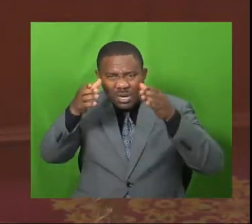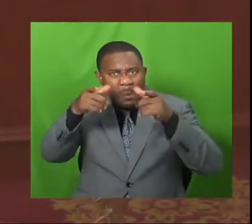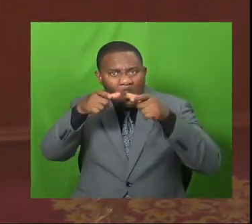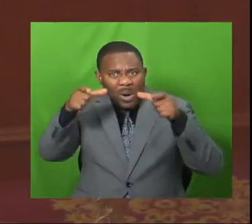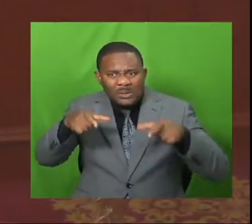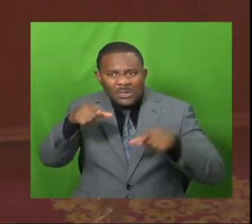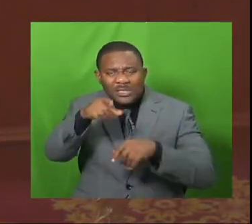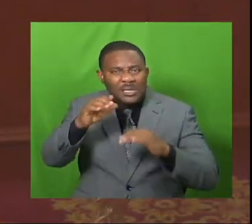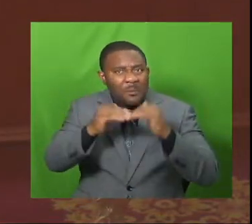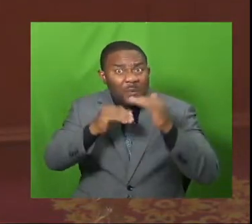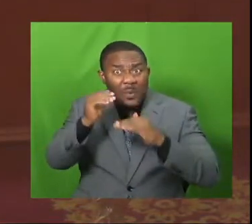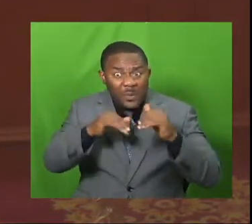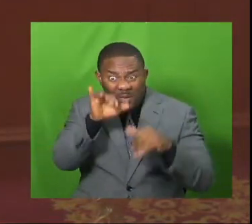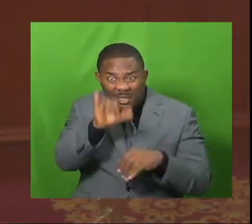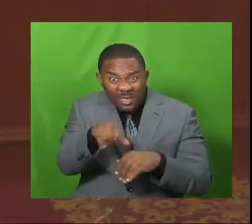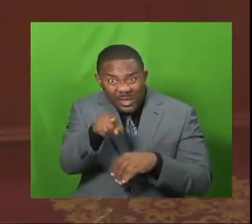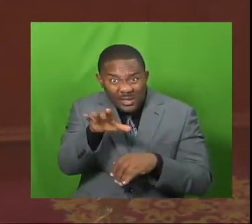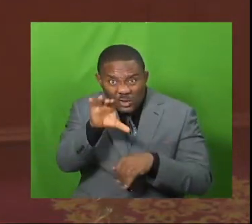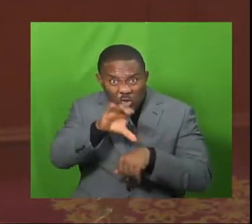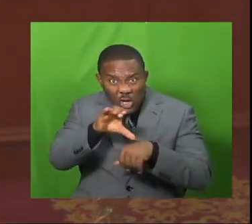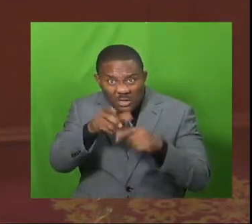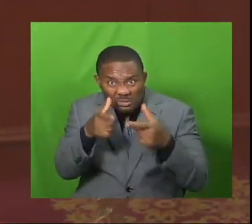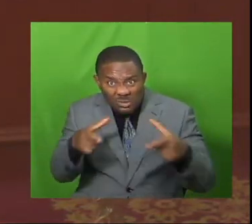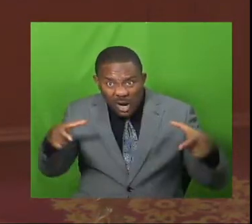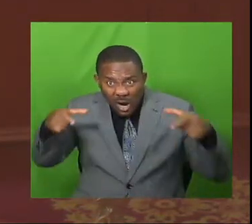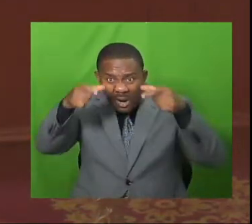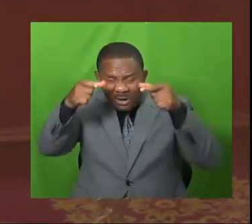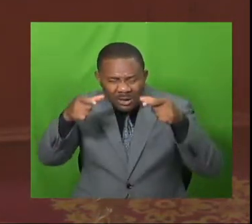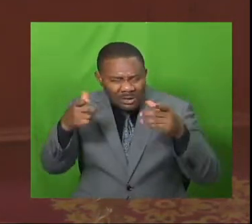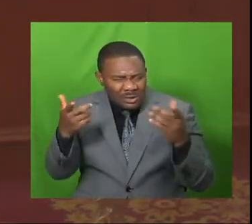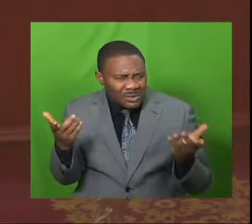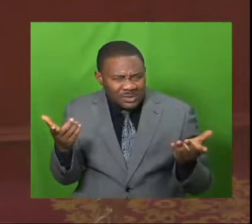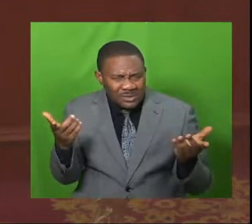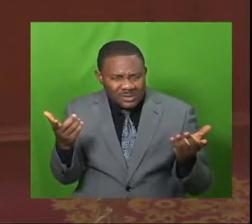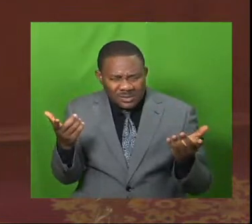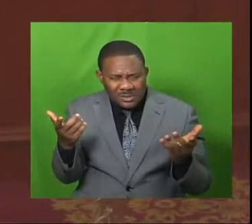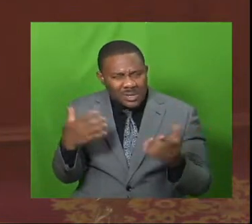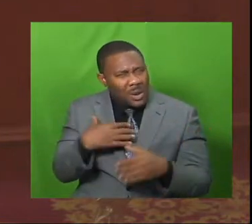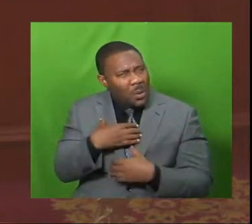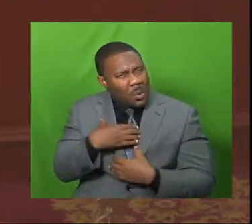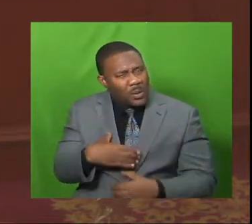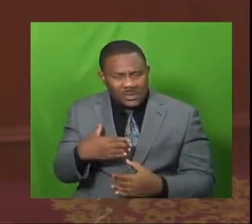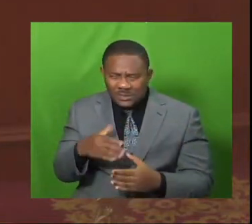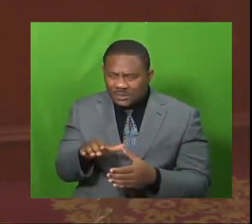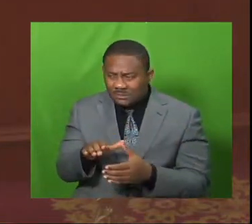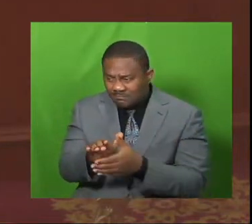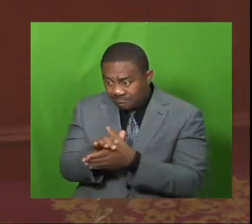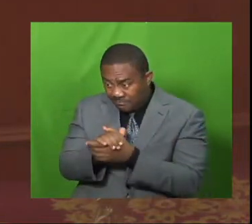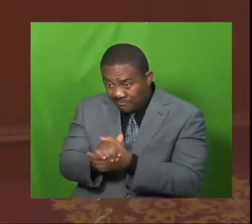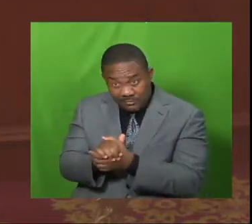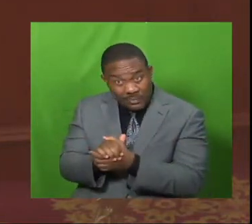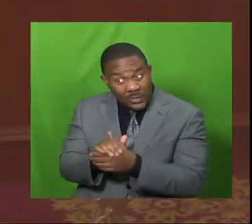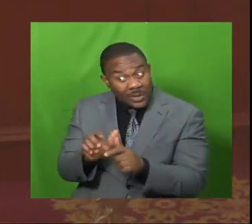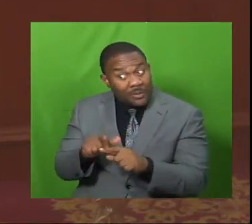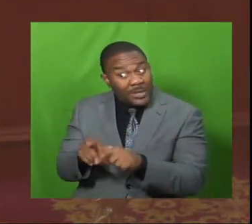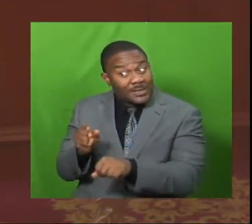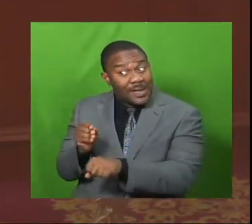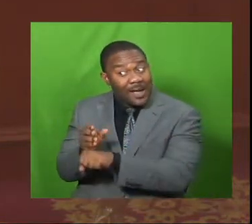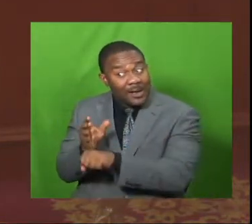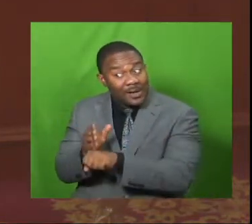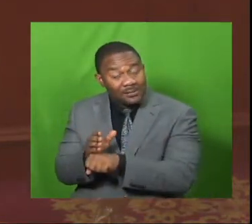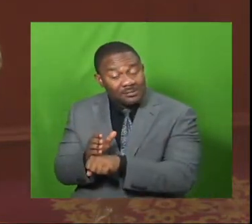apex. Mr. Speaker, I wish to commend the president, but to advise him that where we are is a very slippery